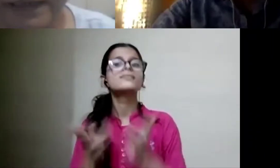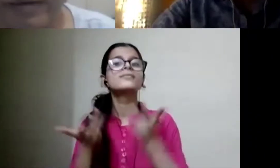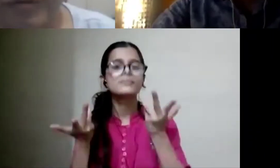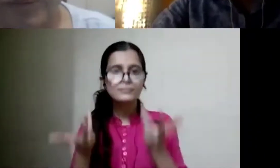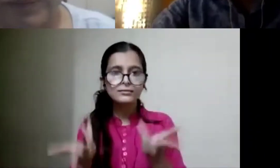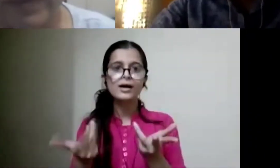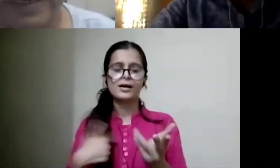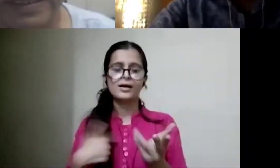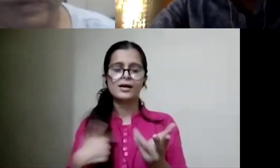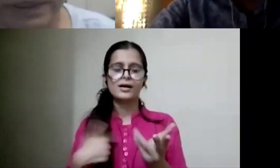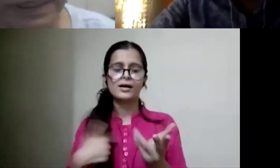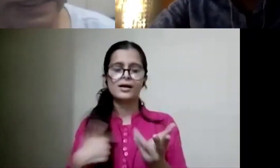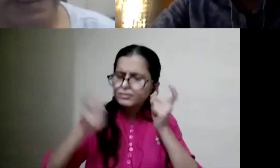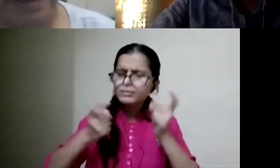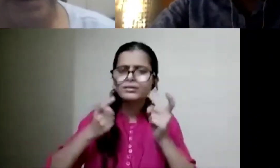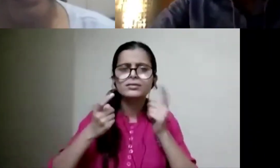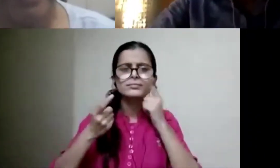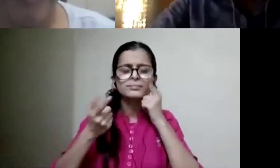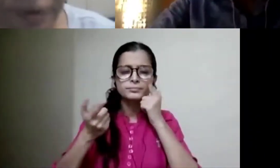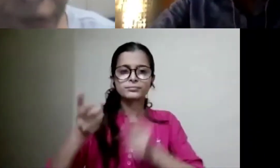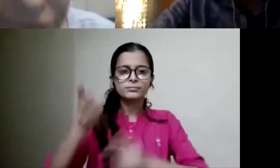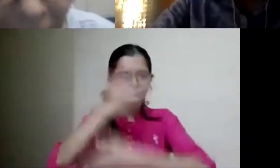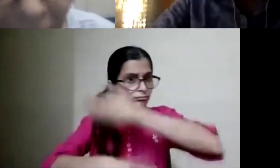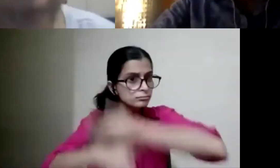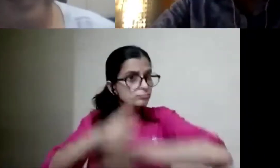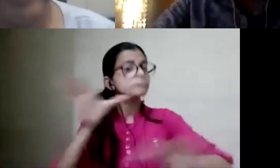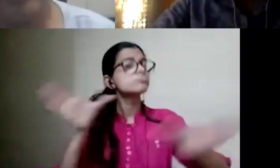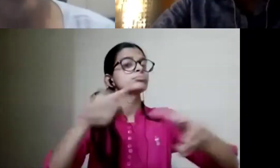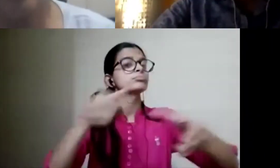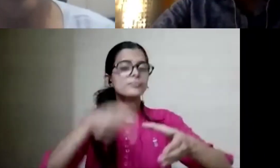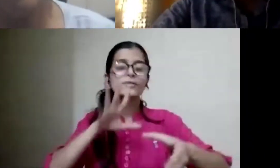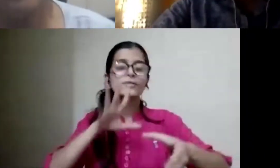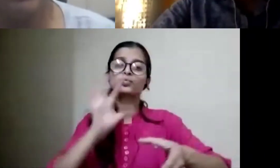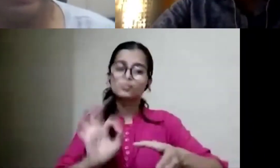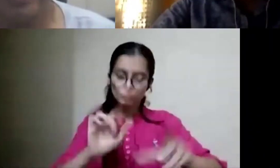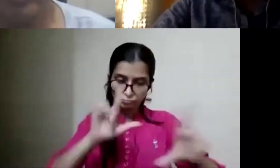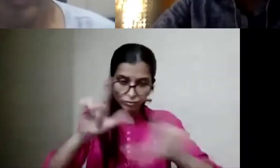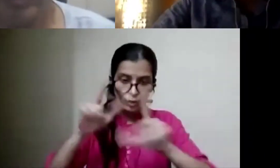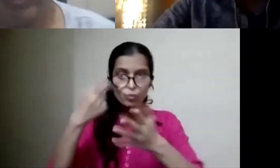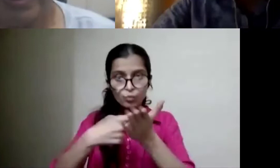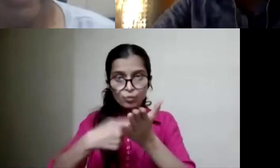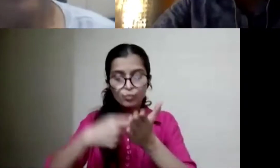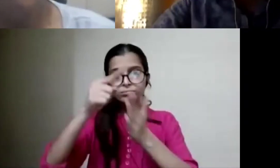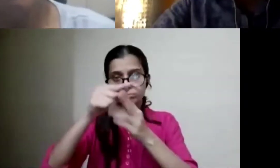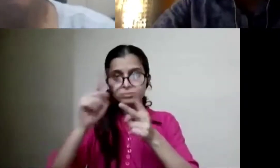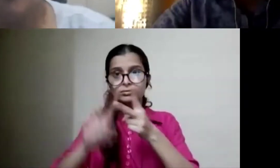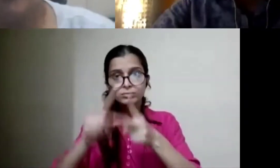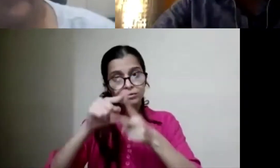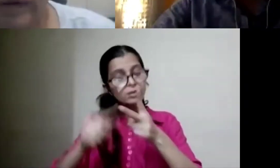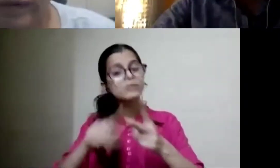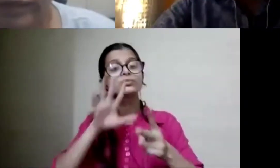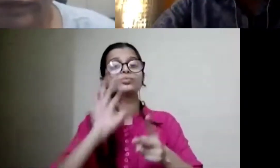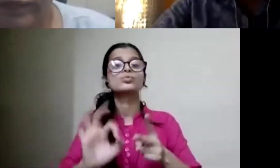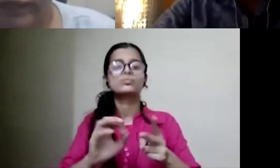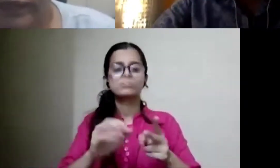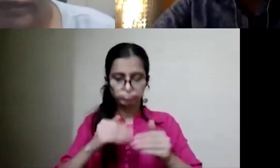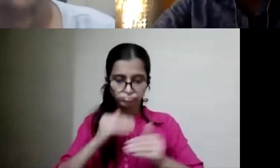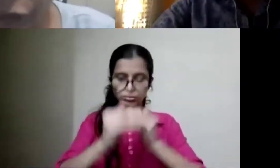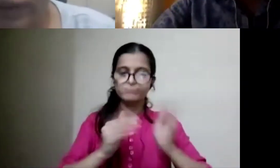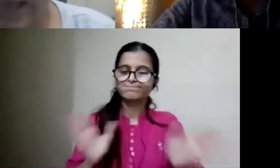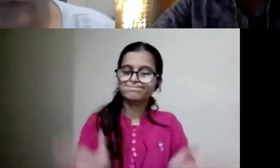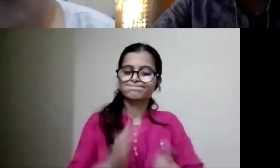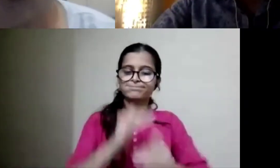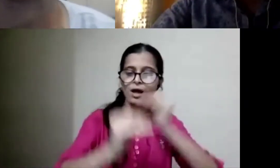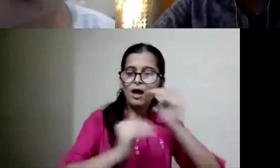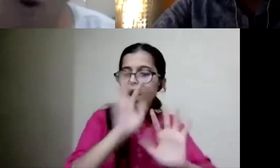I think for people with disabilities, the very fact that these two roles are being acknowledged is a move forward.